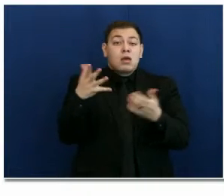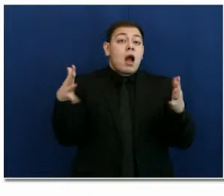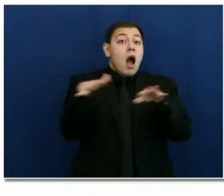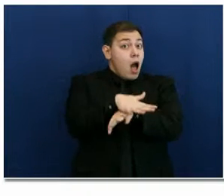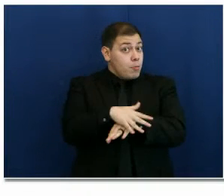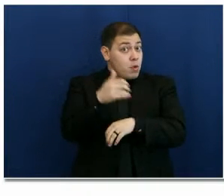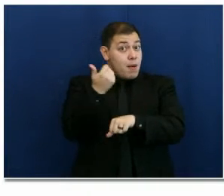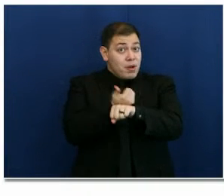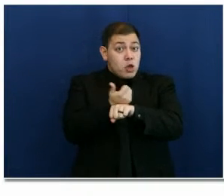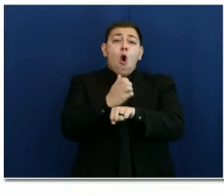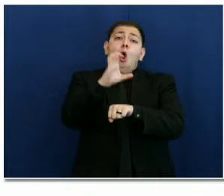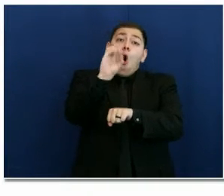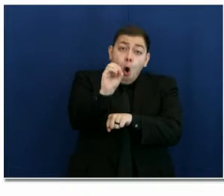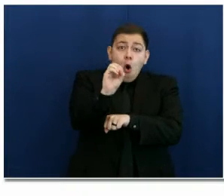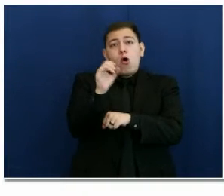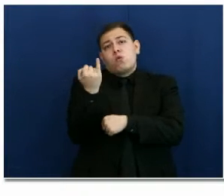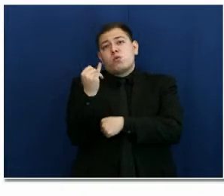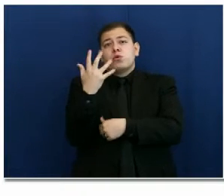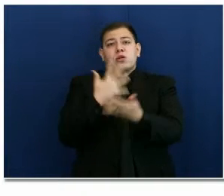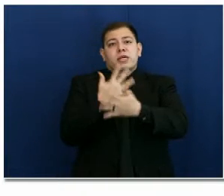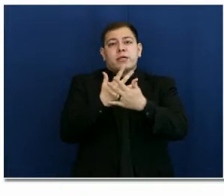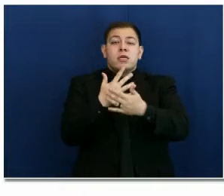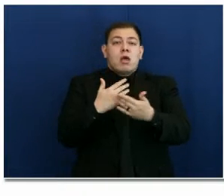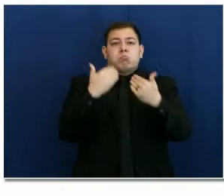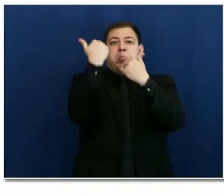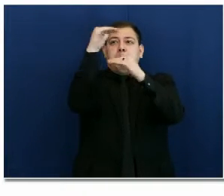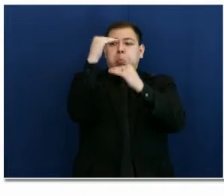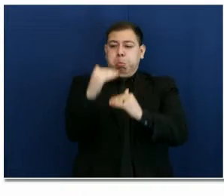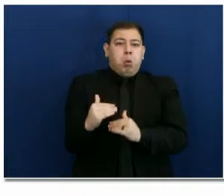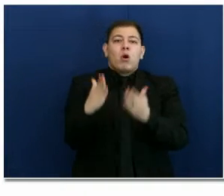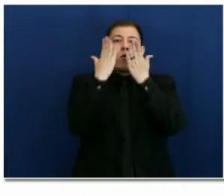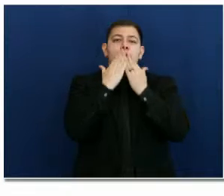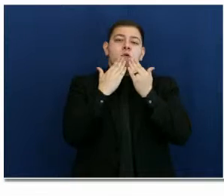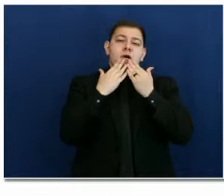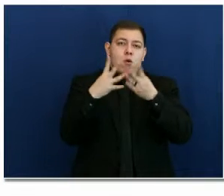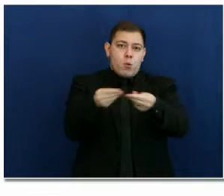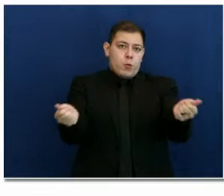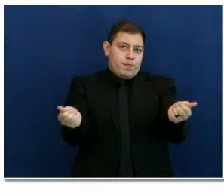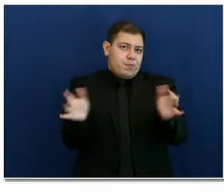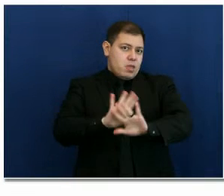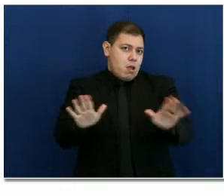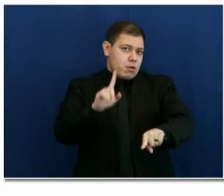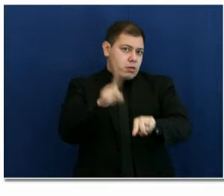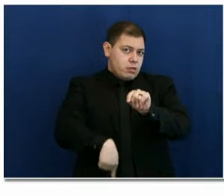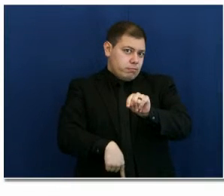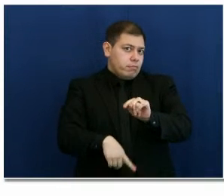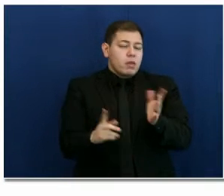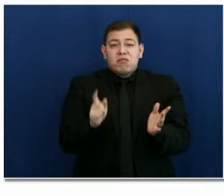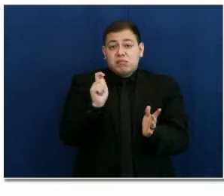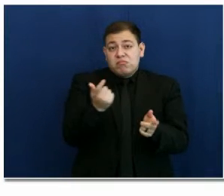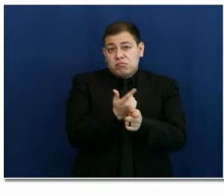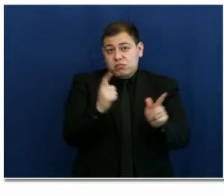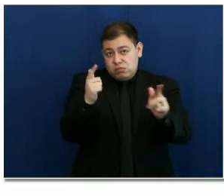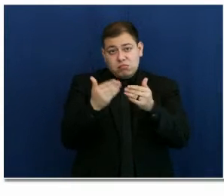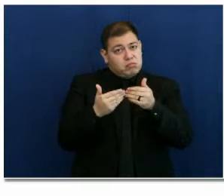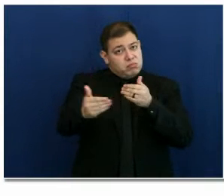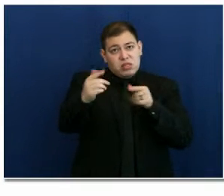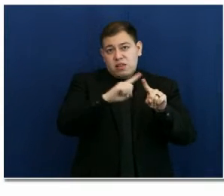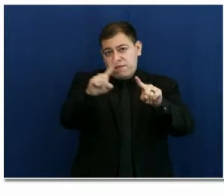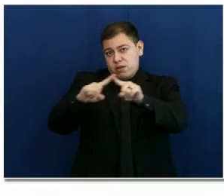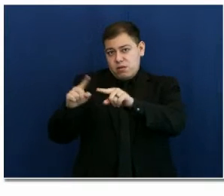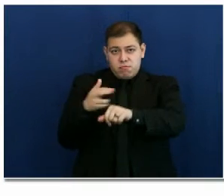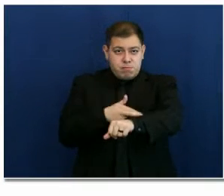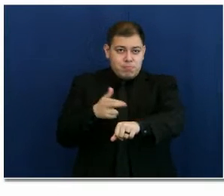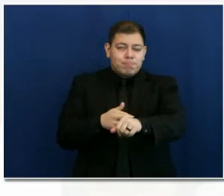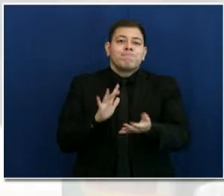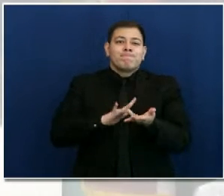no va a existir este tipo de fases, y sin embargo volvemos a nuestra etapa diferente.